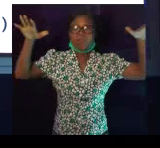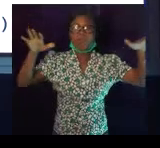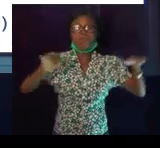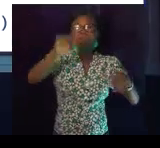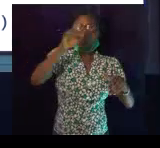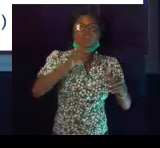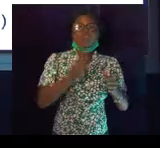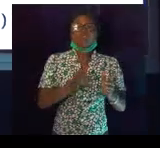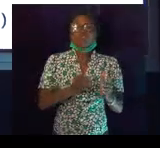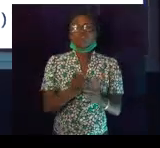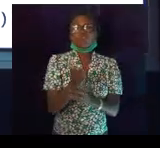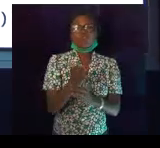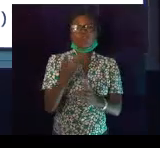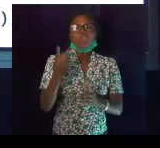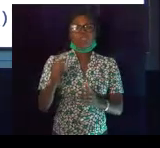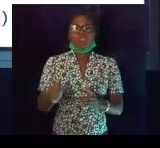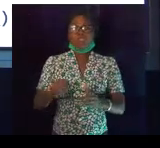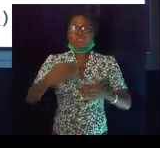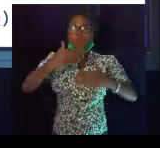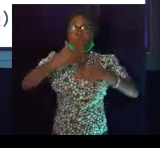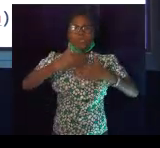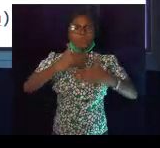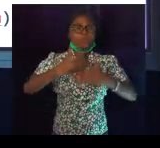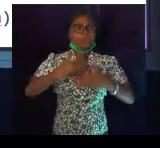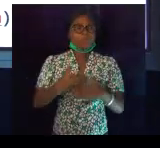the window. Did you underline through?